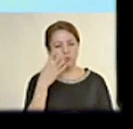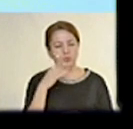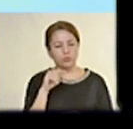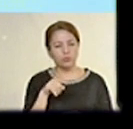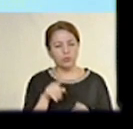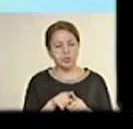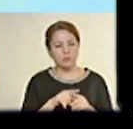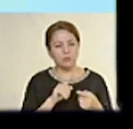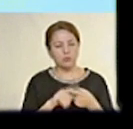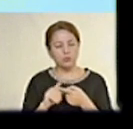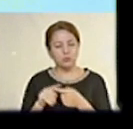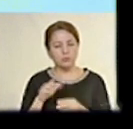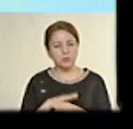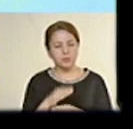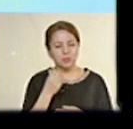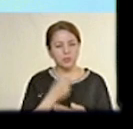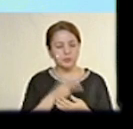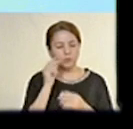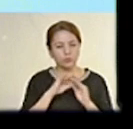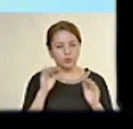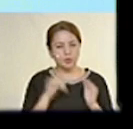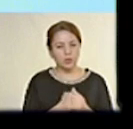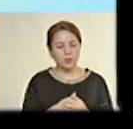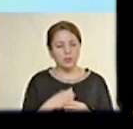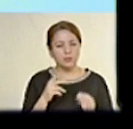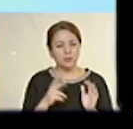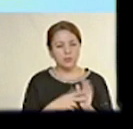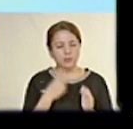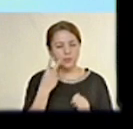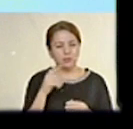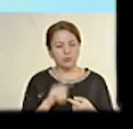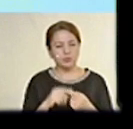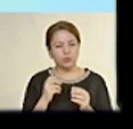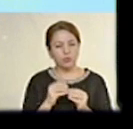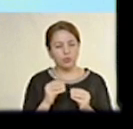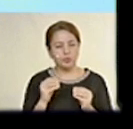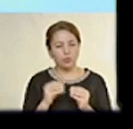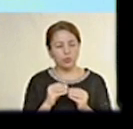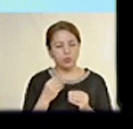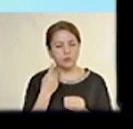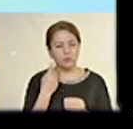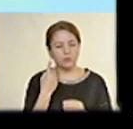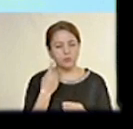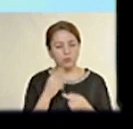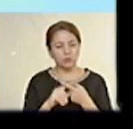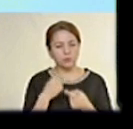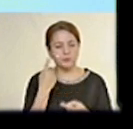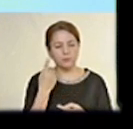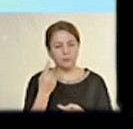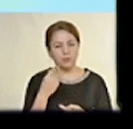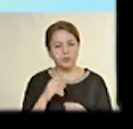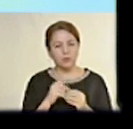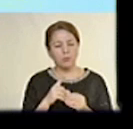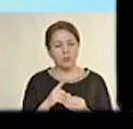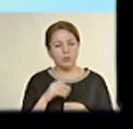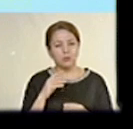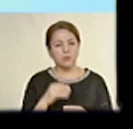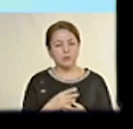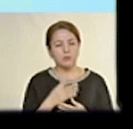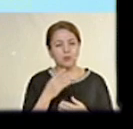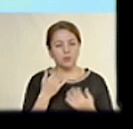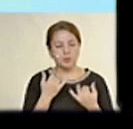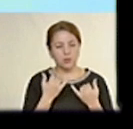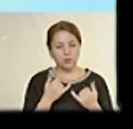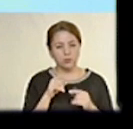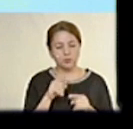ham qo'shganimizda esa aziz o'quvchilar, 8 ga 2 ni qo'shsak 10, 10 ga 1 qo'shsak 11 ga teng. Endi esa mana